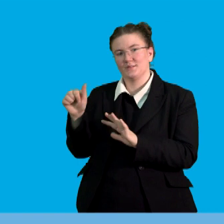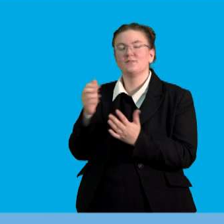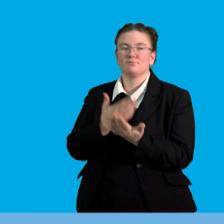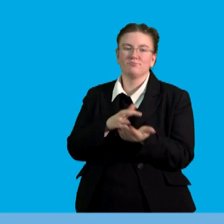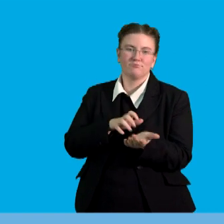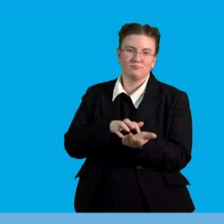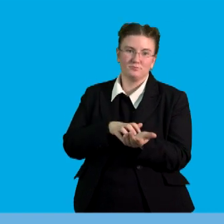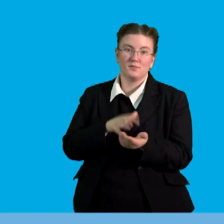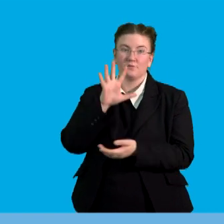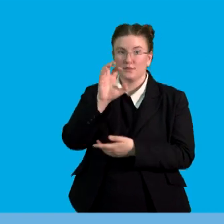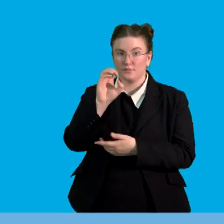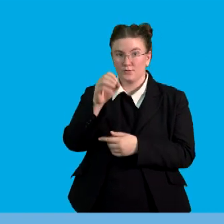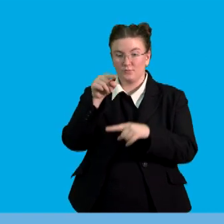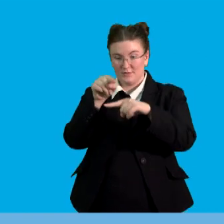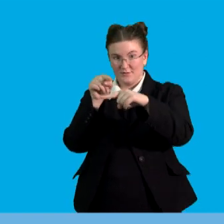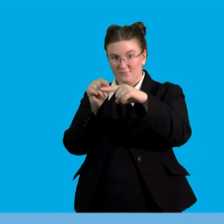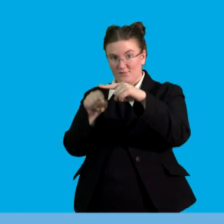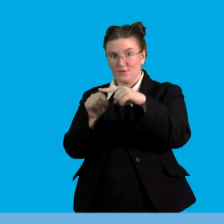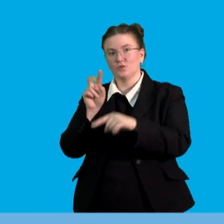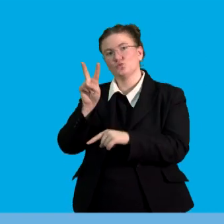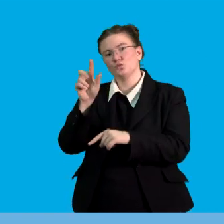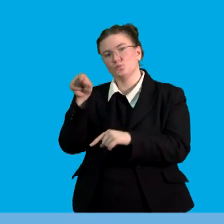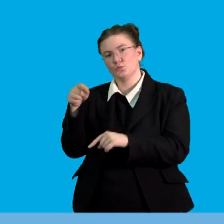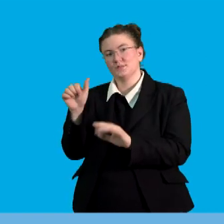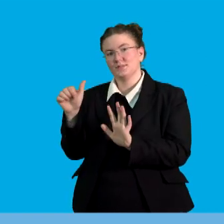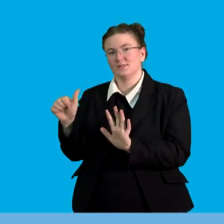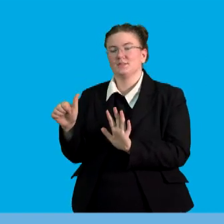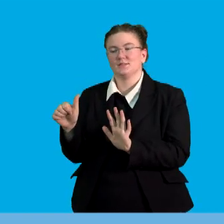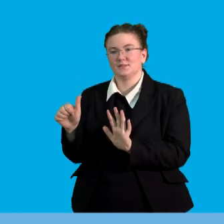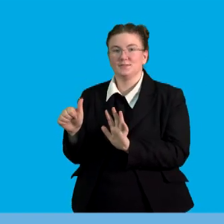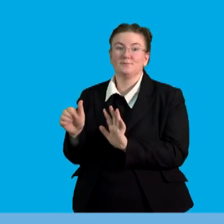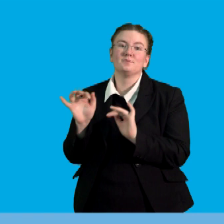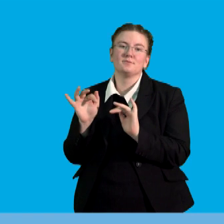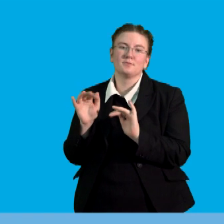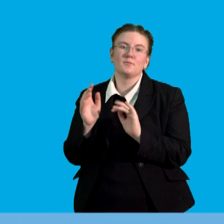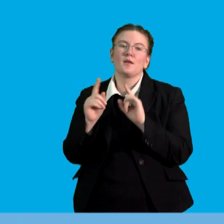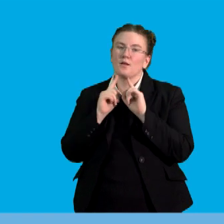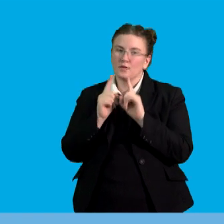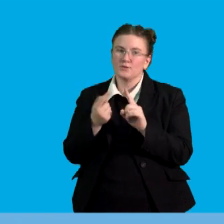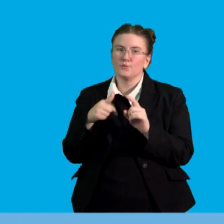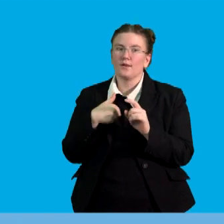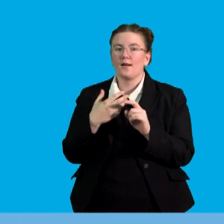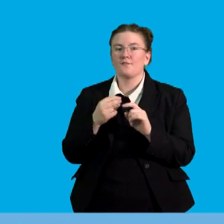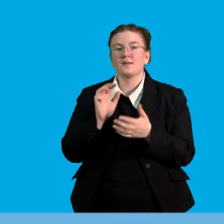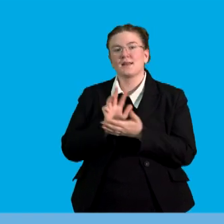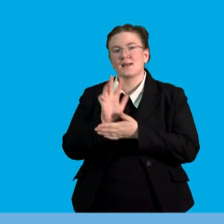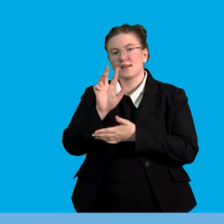is going to be. So when you say 50 divided by 2,6, we get an answer of